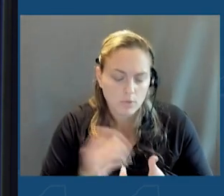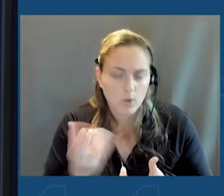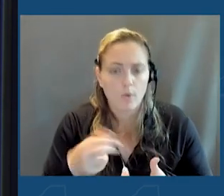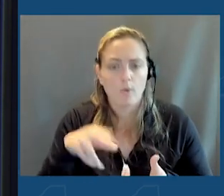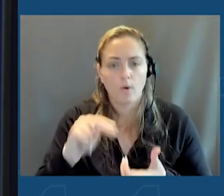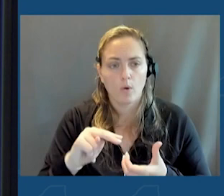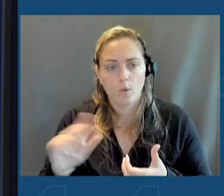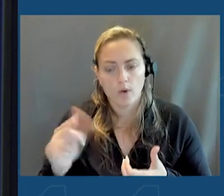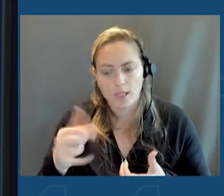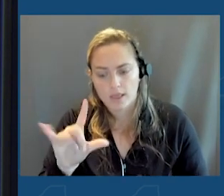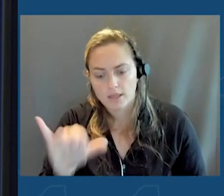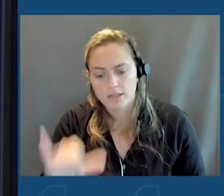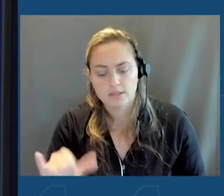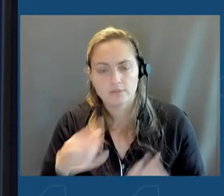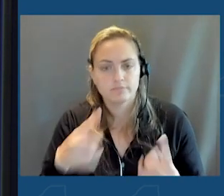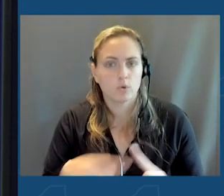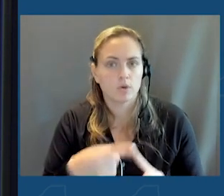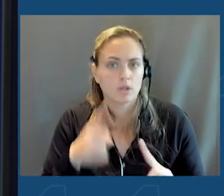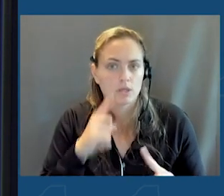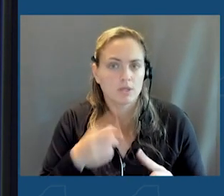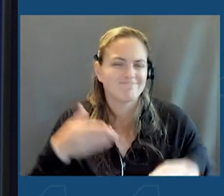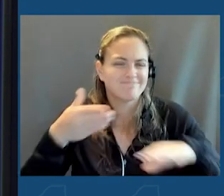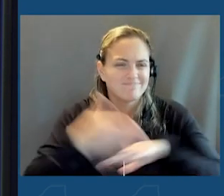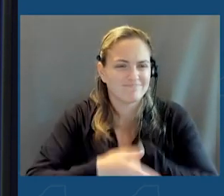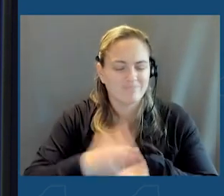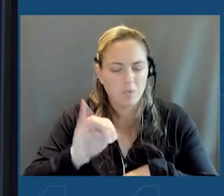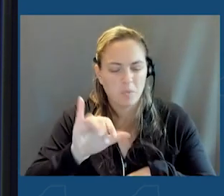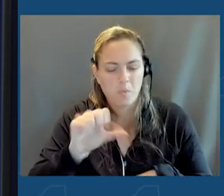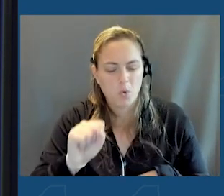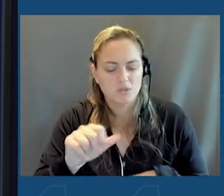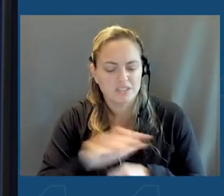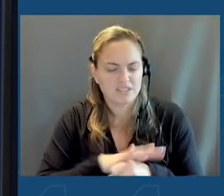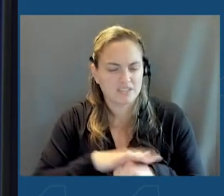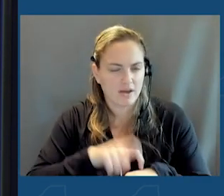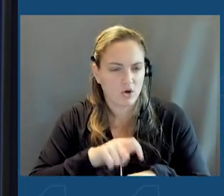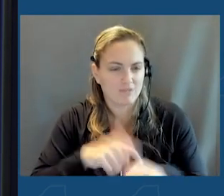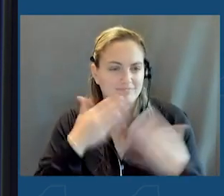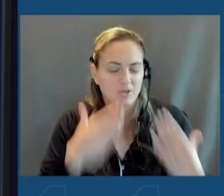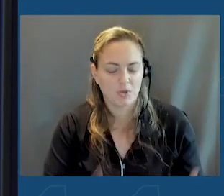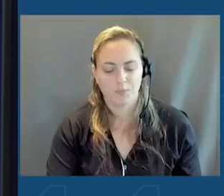our own legacy during this post-Moses era. Thank you.